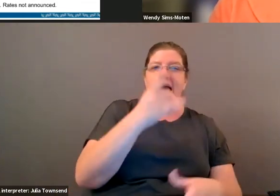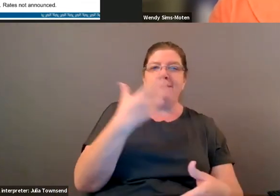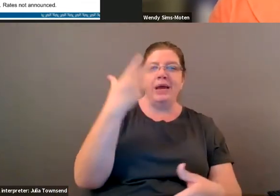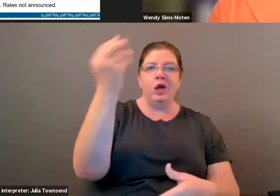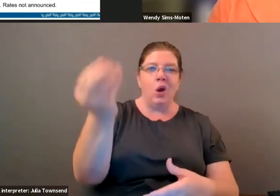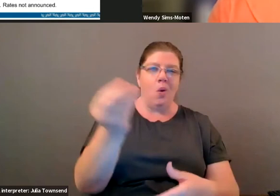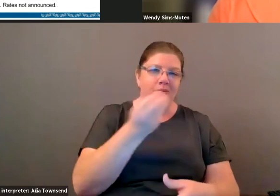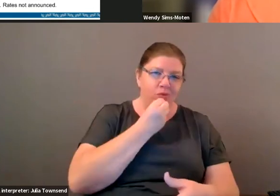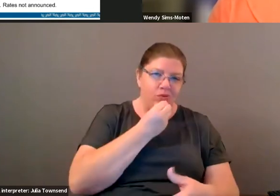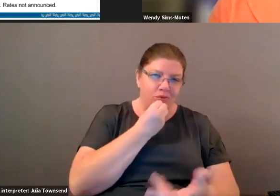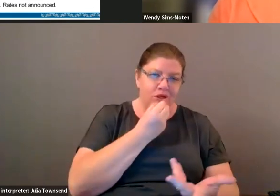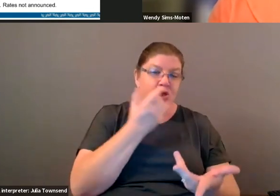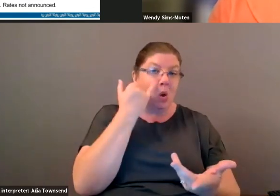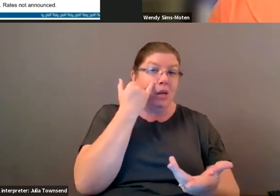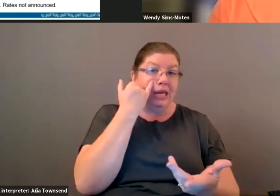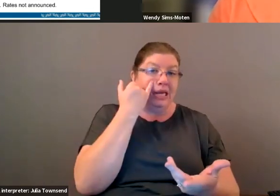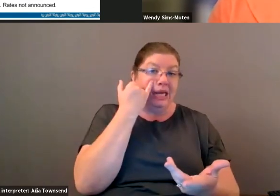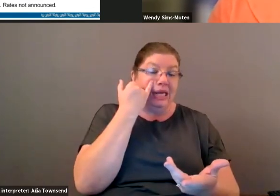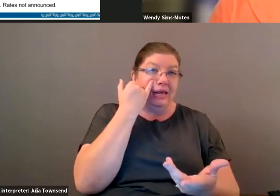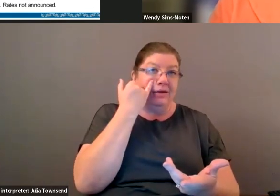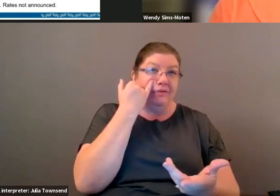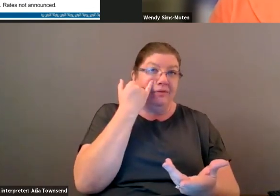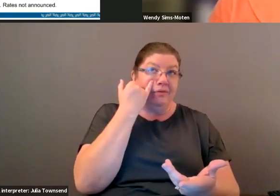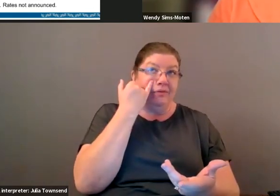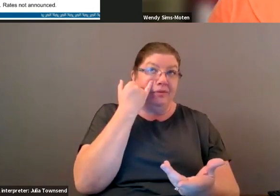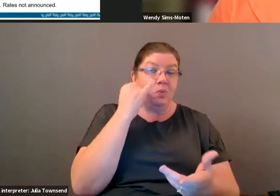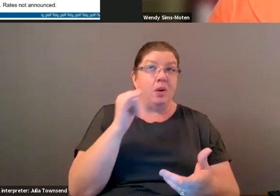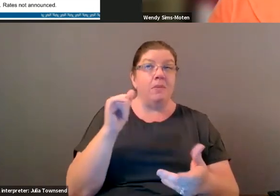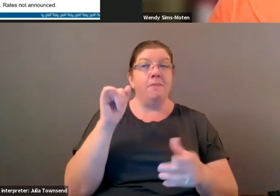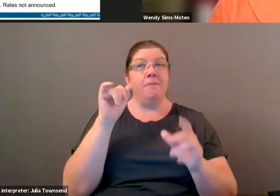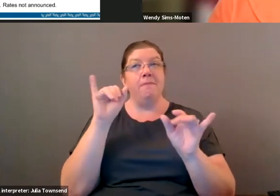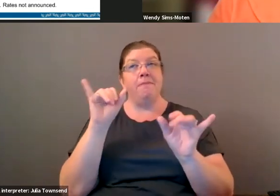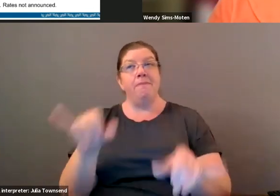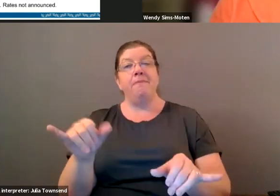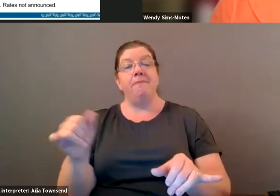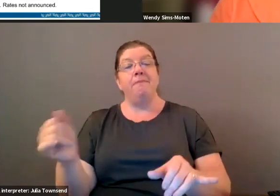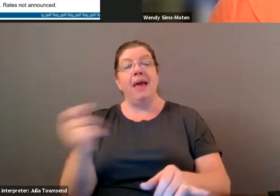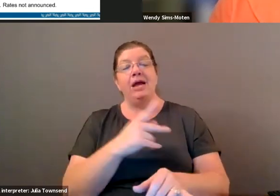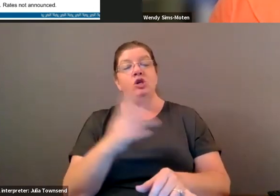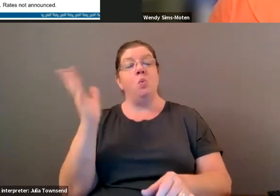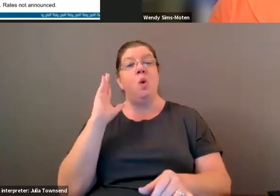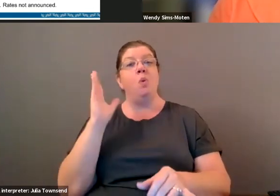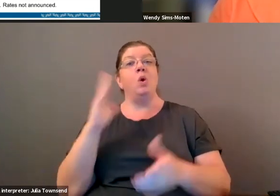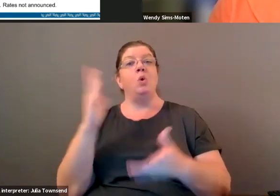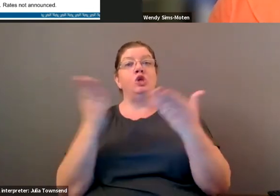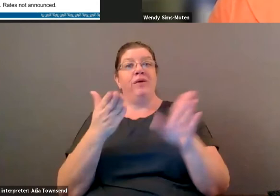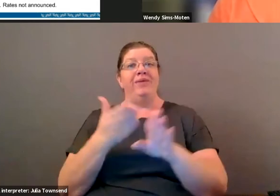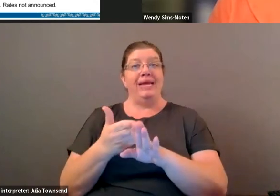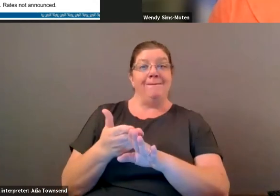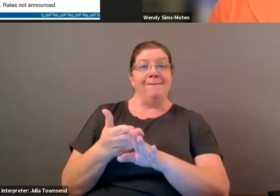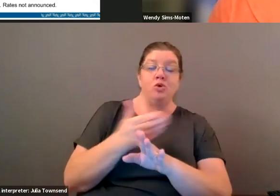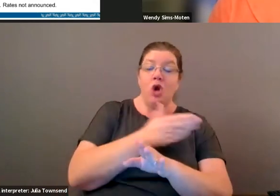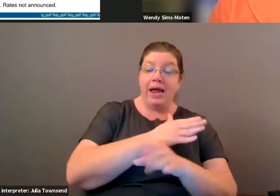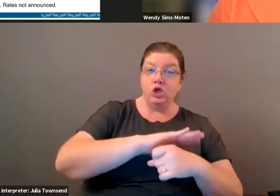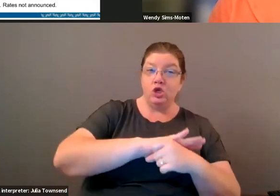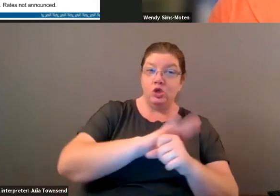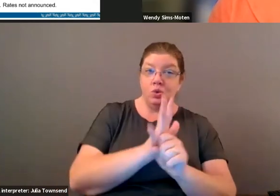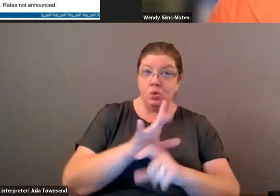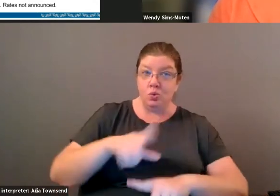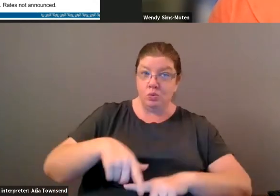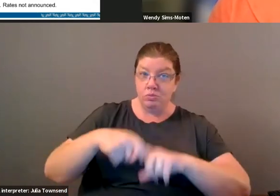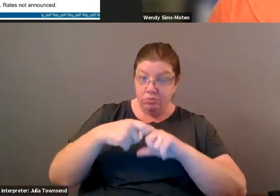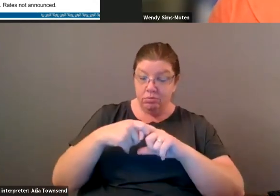So if we return to what we were receiving, what we were serving prior to